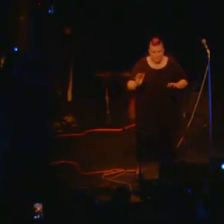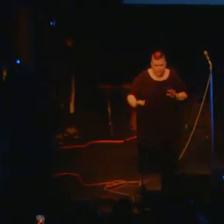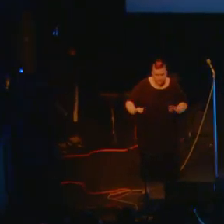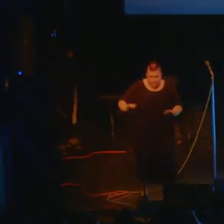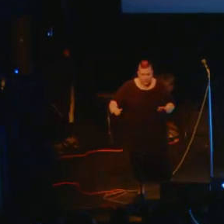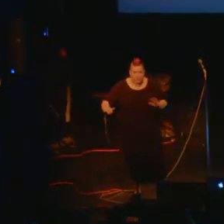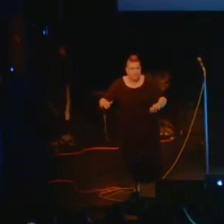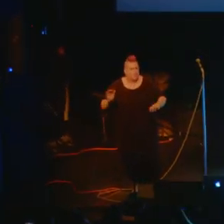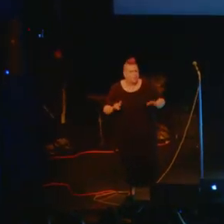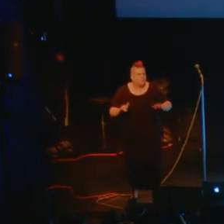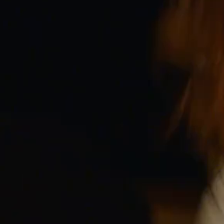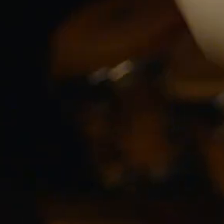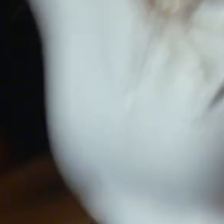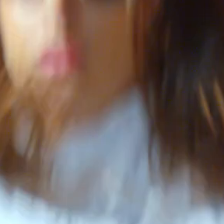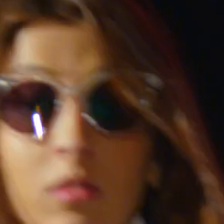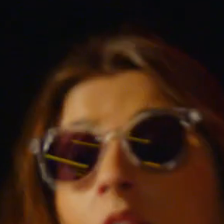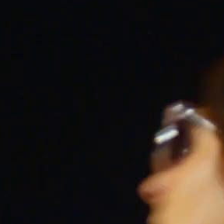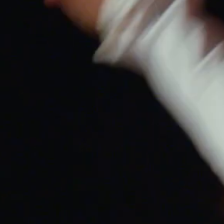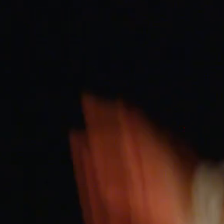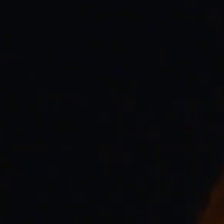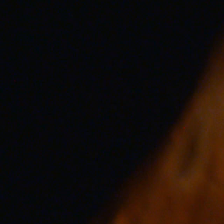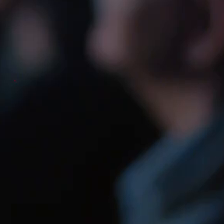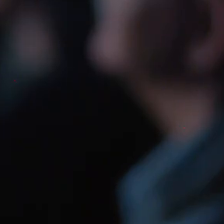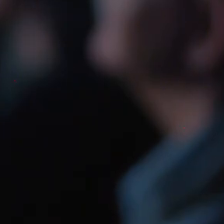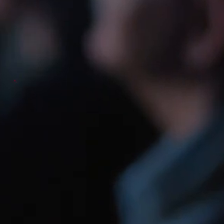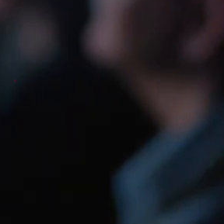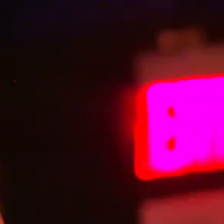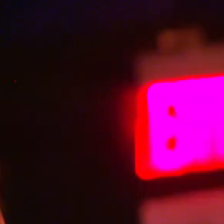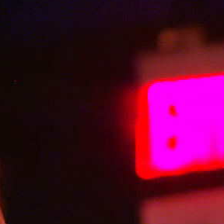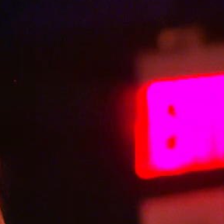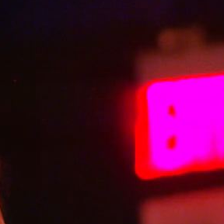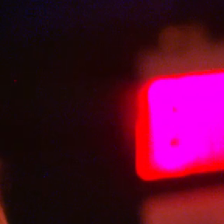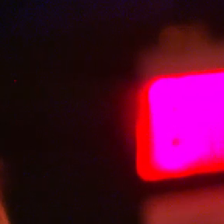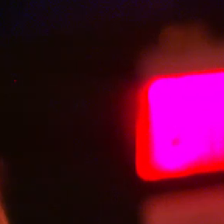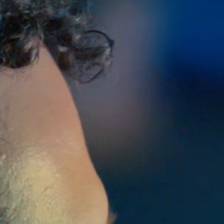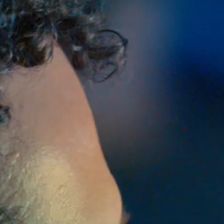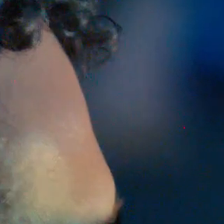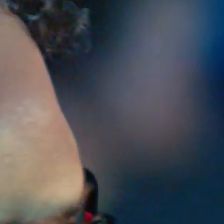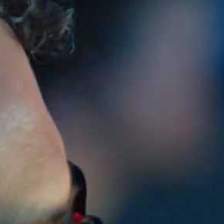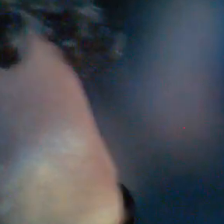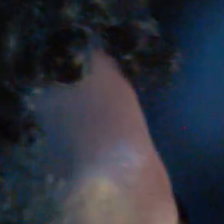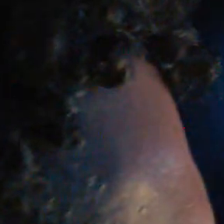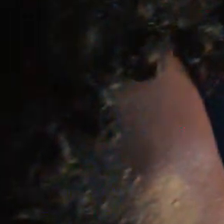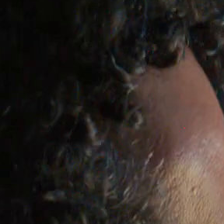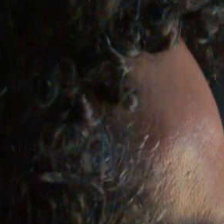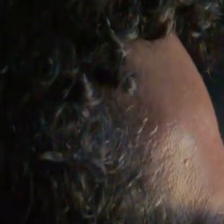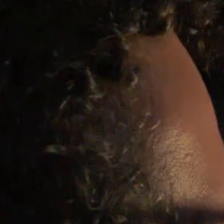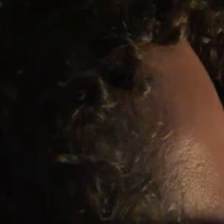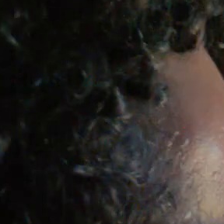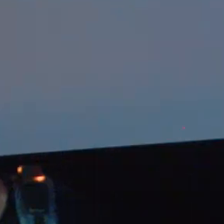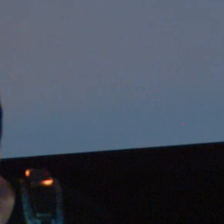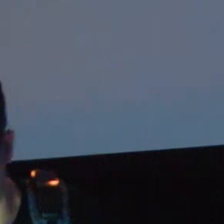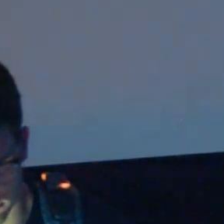something that changes the way we watch film and go to concerts and experience art, but it has the potential of taking off in ways that we can't even conceive of yet.